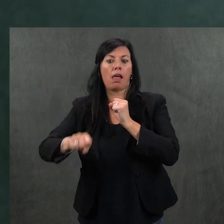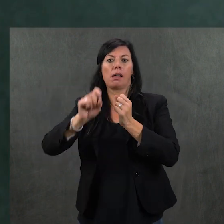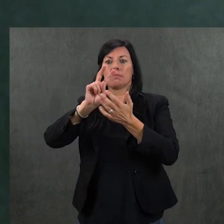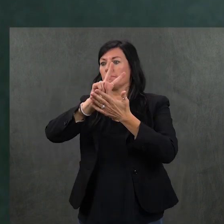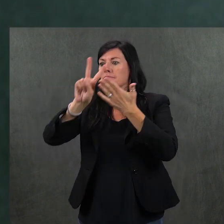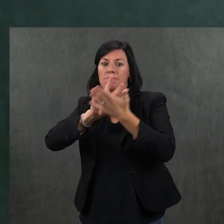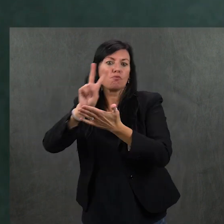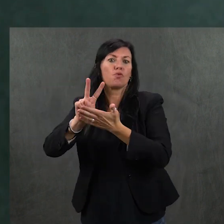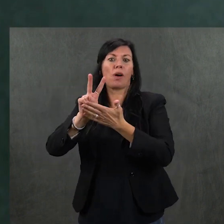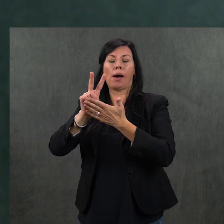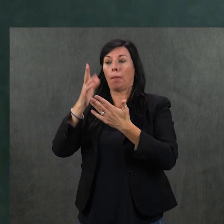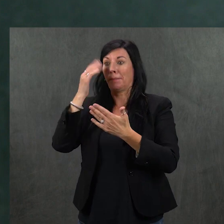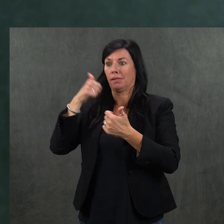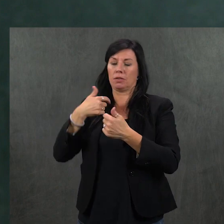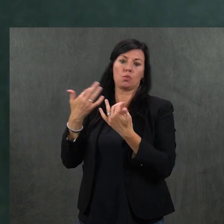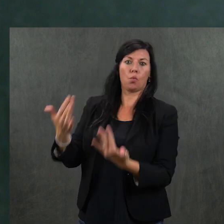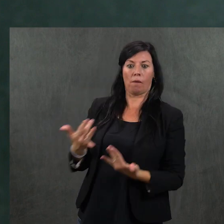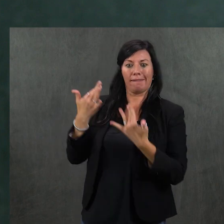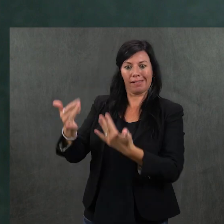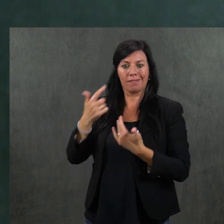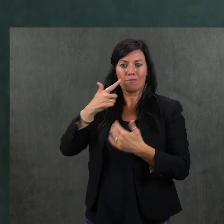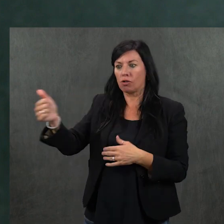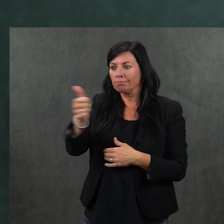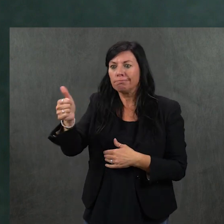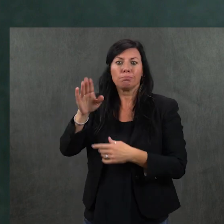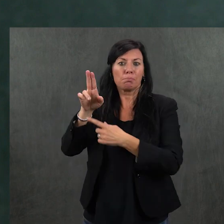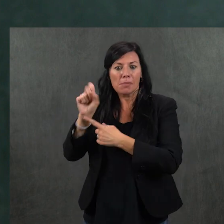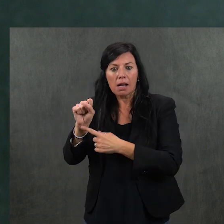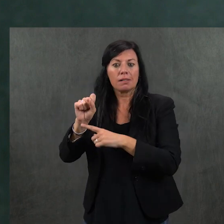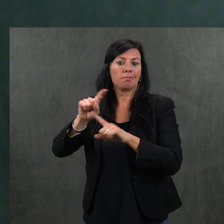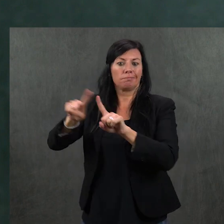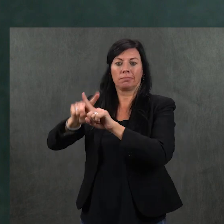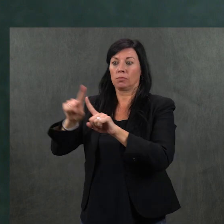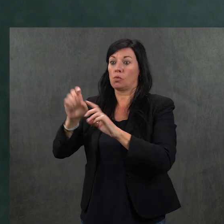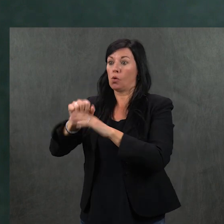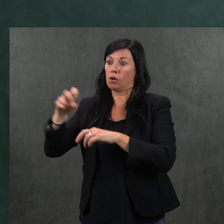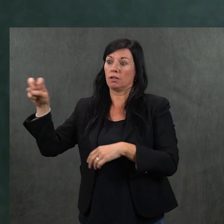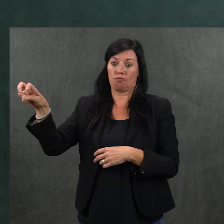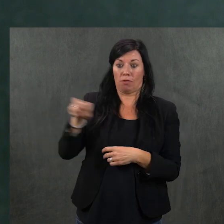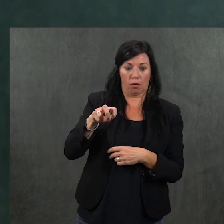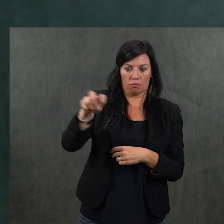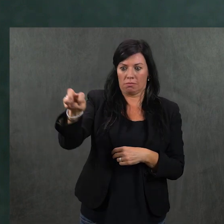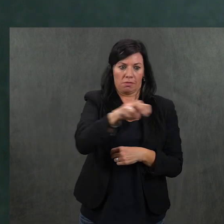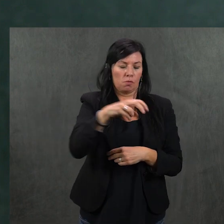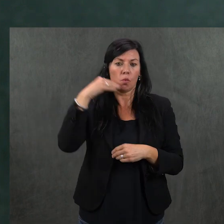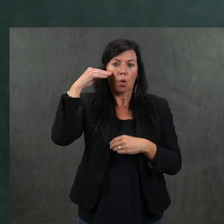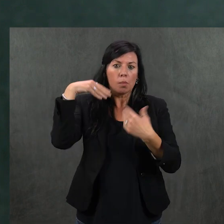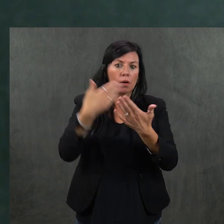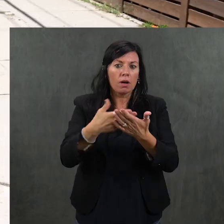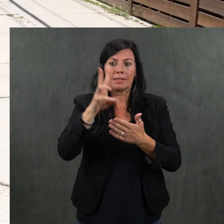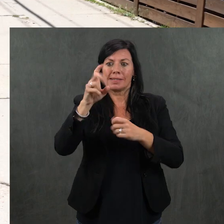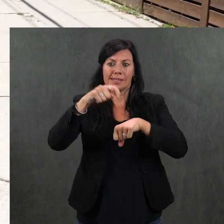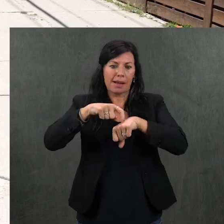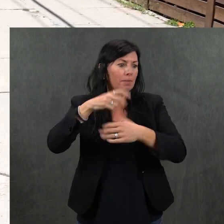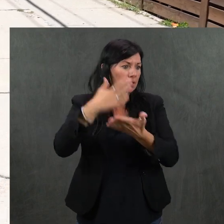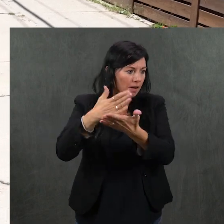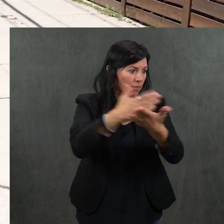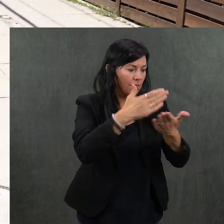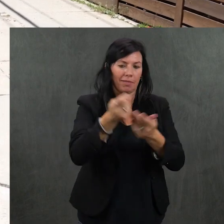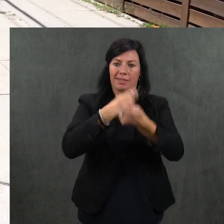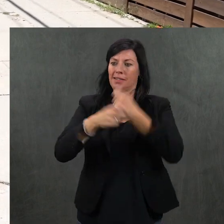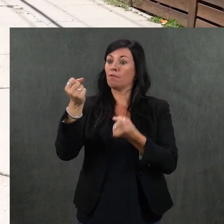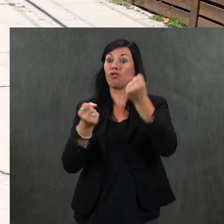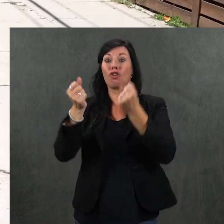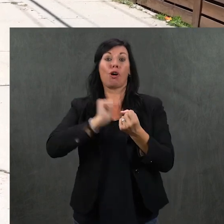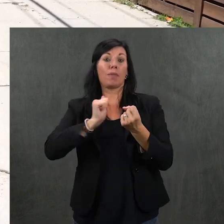you're waiting on public transit and there might be limited buses, or the route it takes you to get home could take 6 times longer than just a car